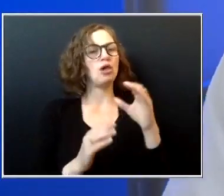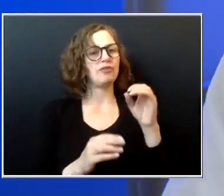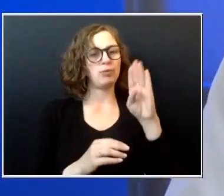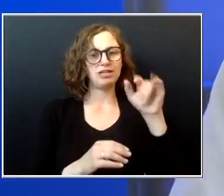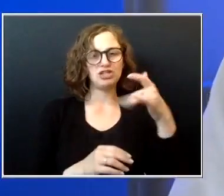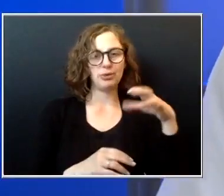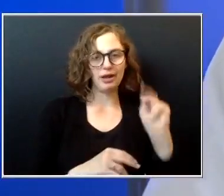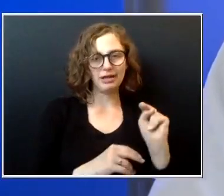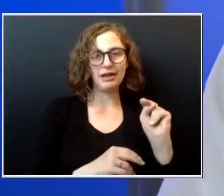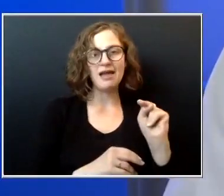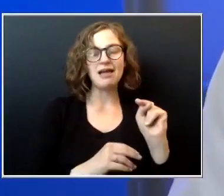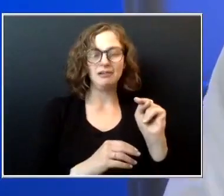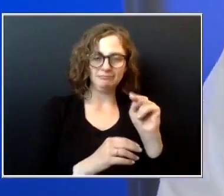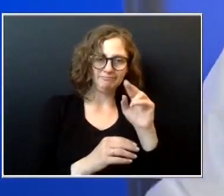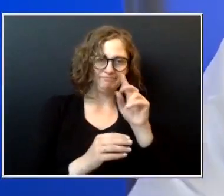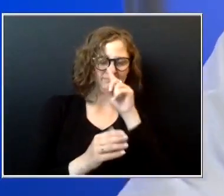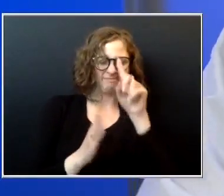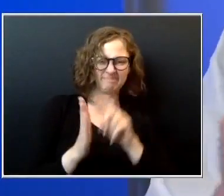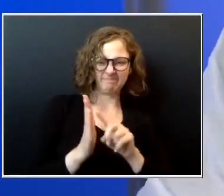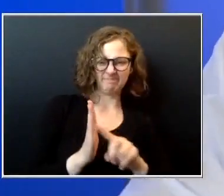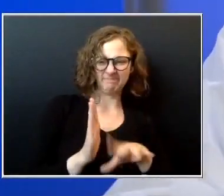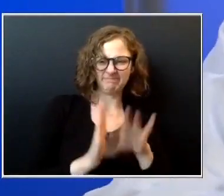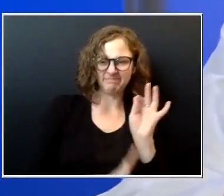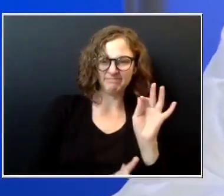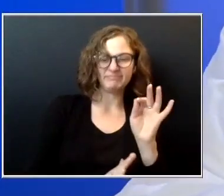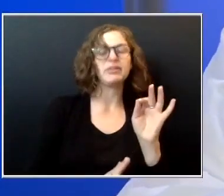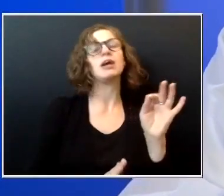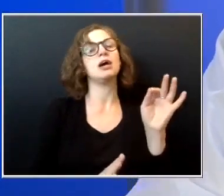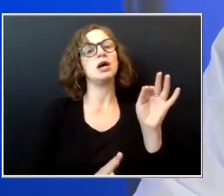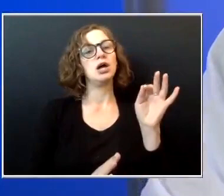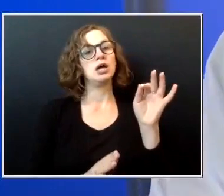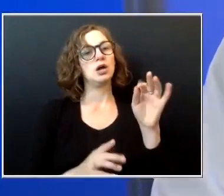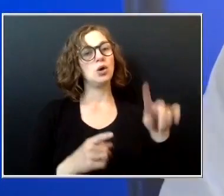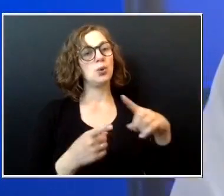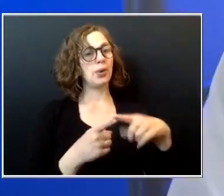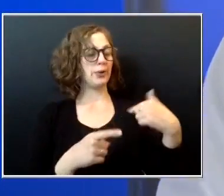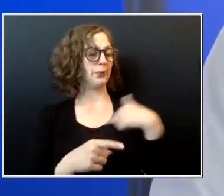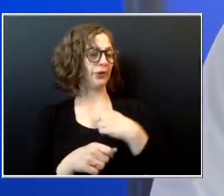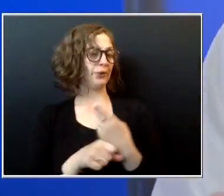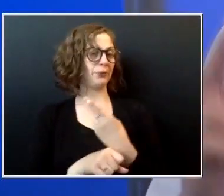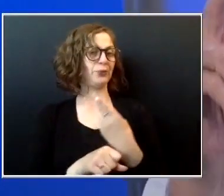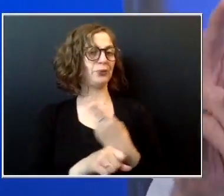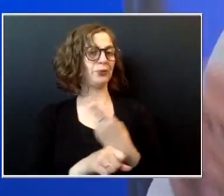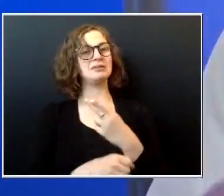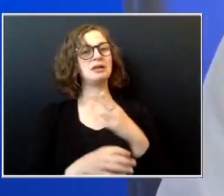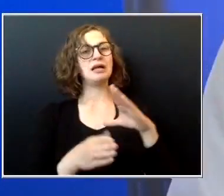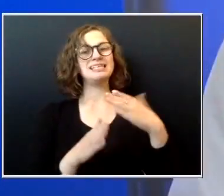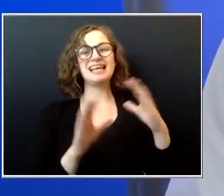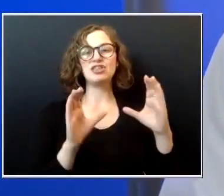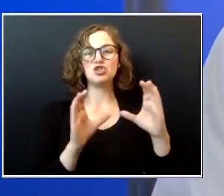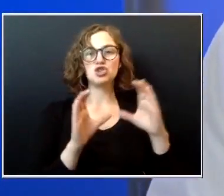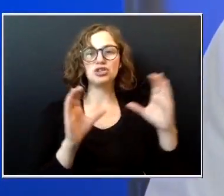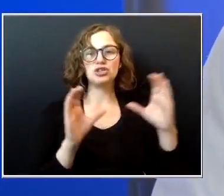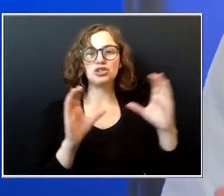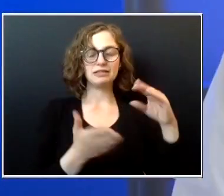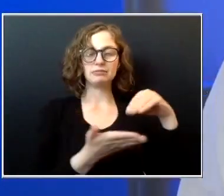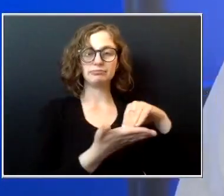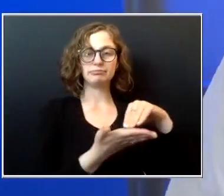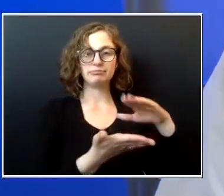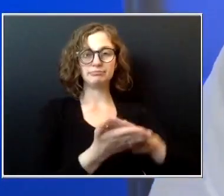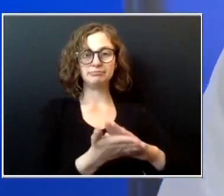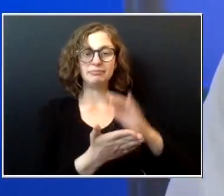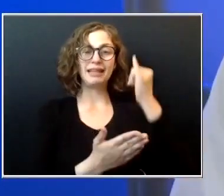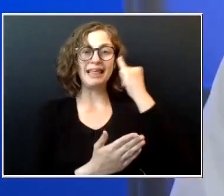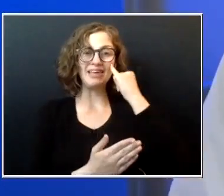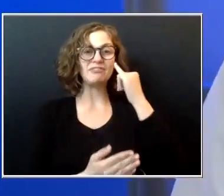traditional benchmarks on the death certificates to mark if this was a maternal mortality, there's a lot